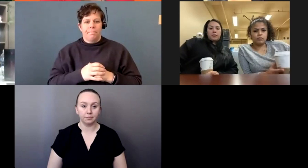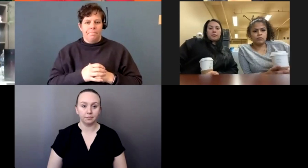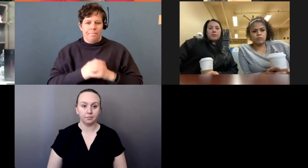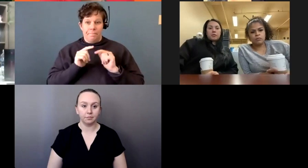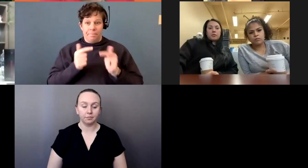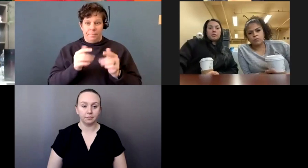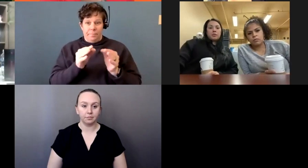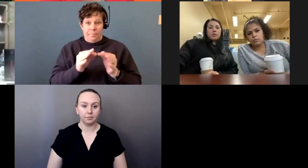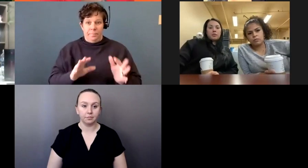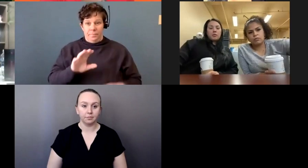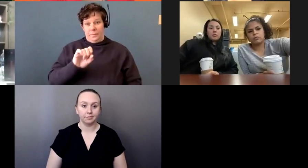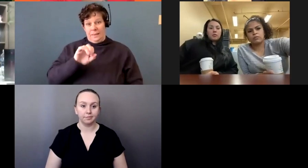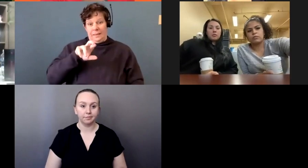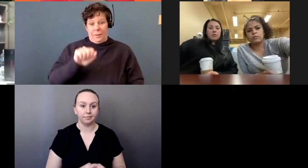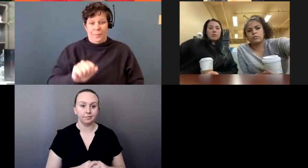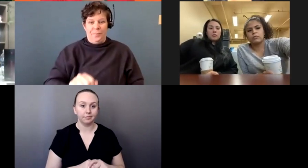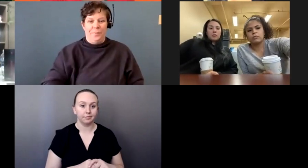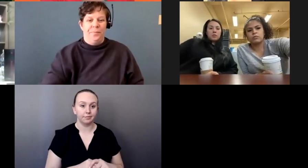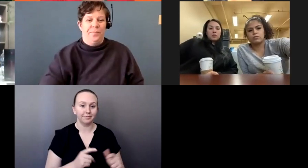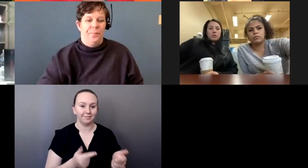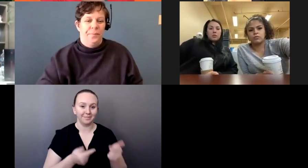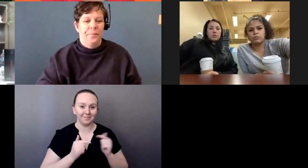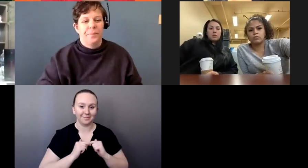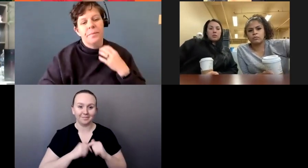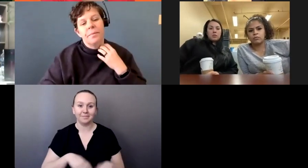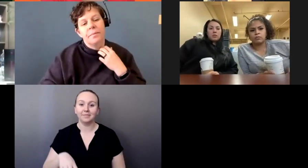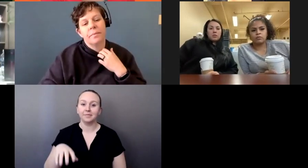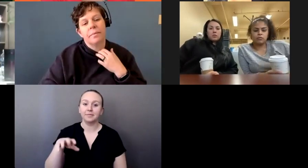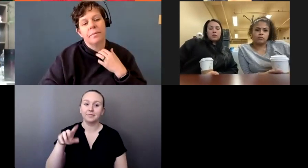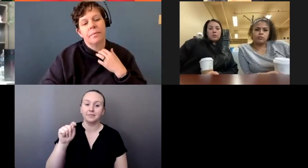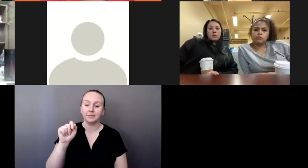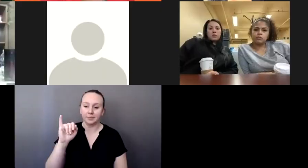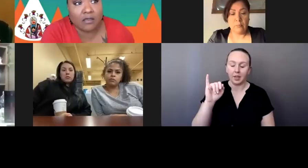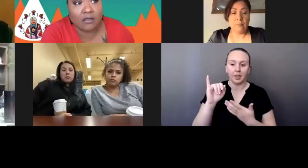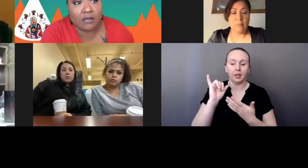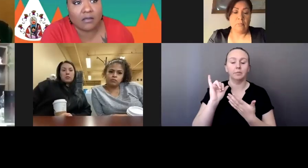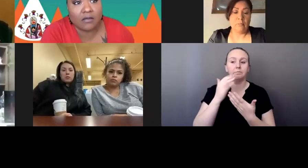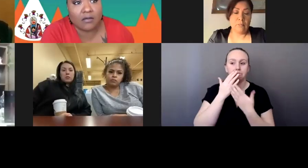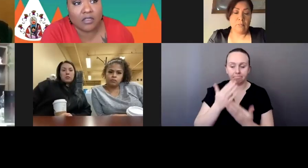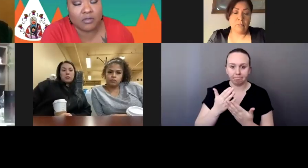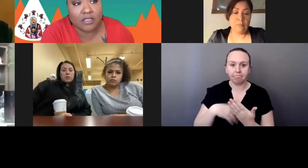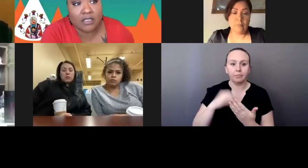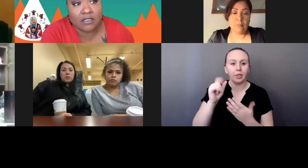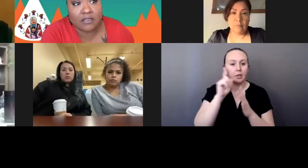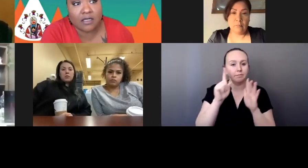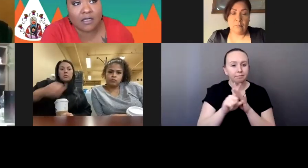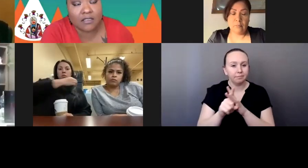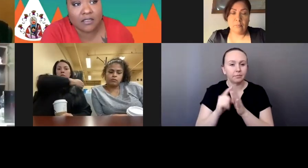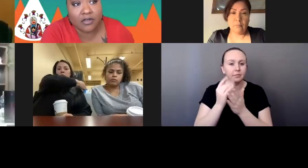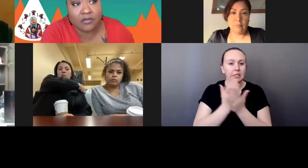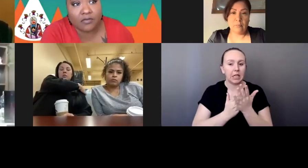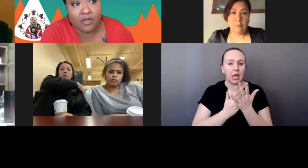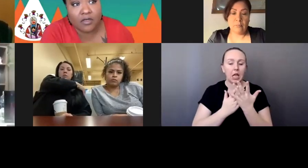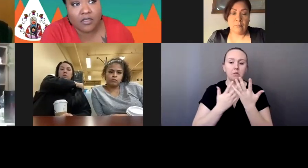that, that brings to mind, um, some, some complications, uh, in working with the police, uh,